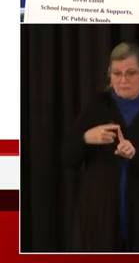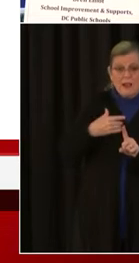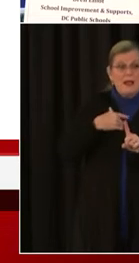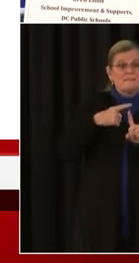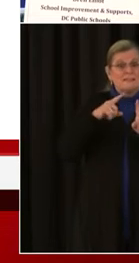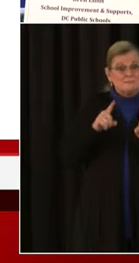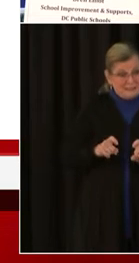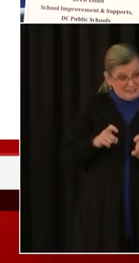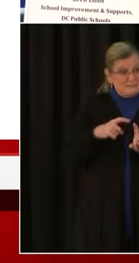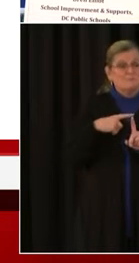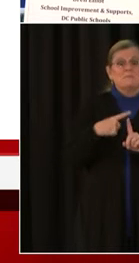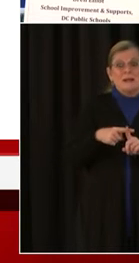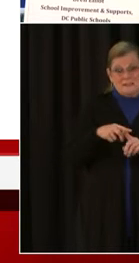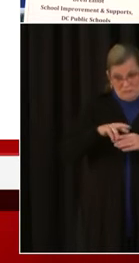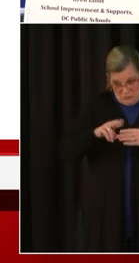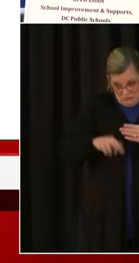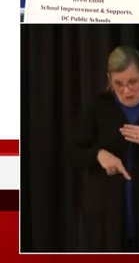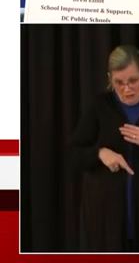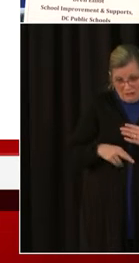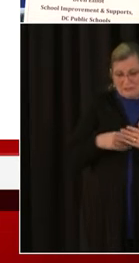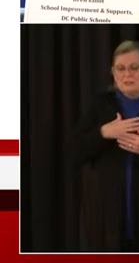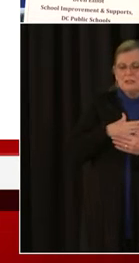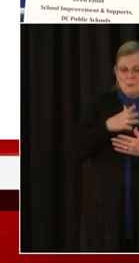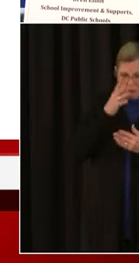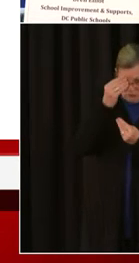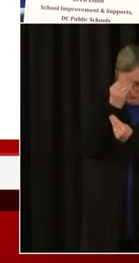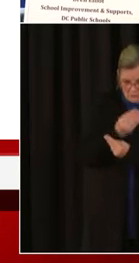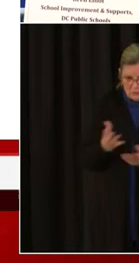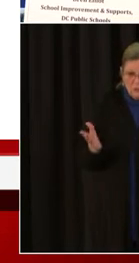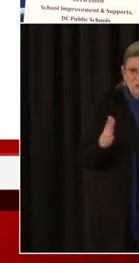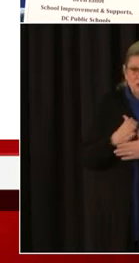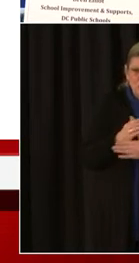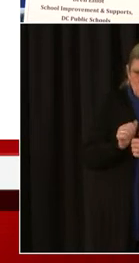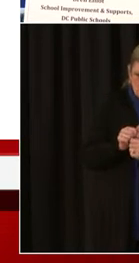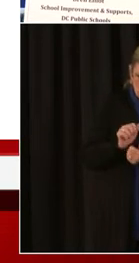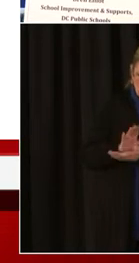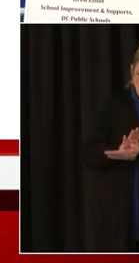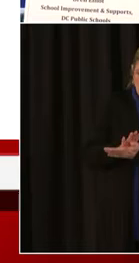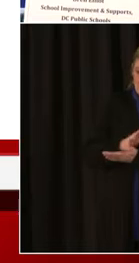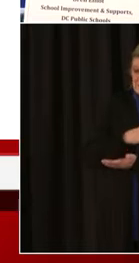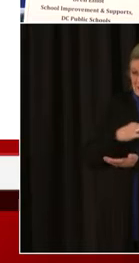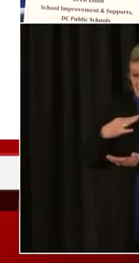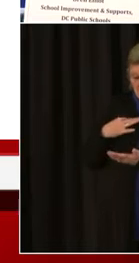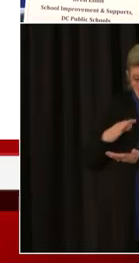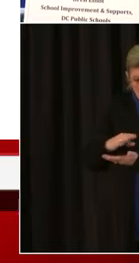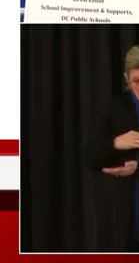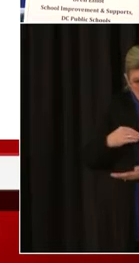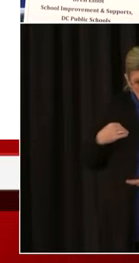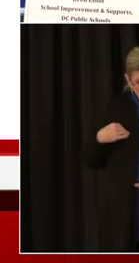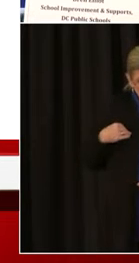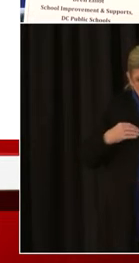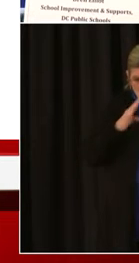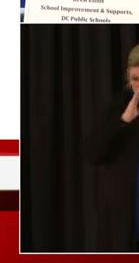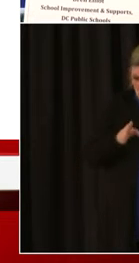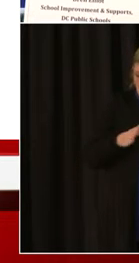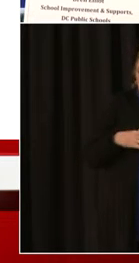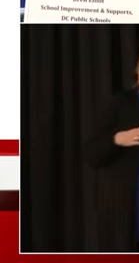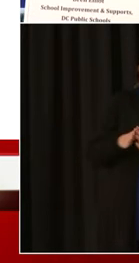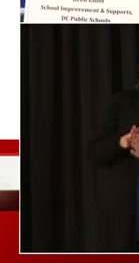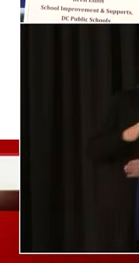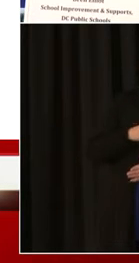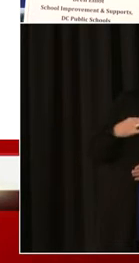that information is shared with DC Health, but also with that staff member directly, and we asked our